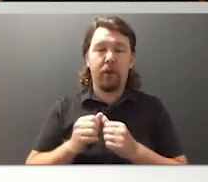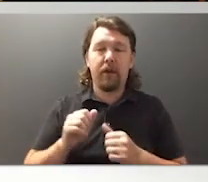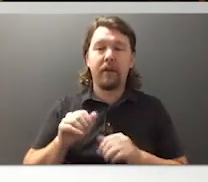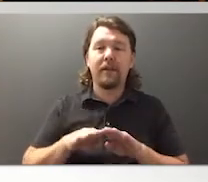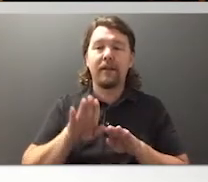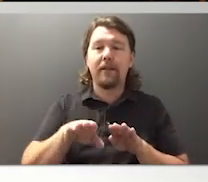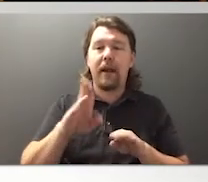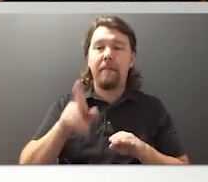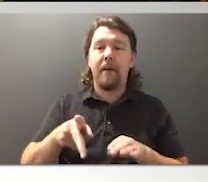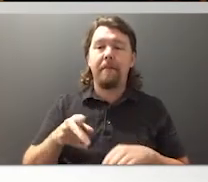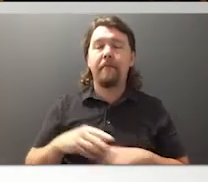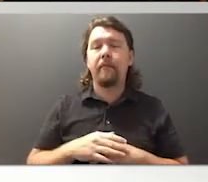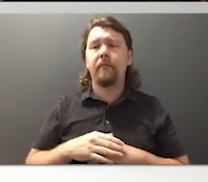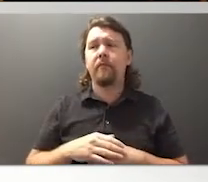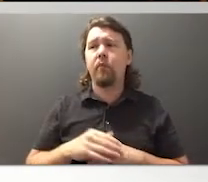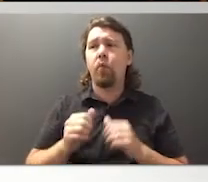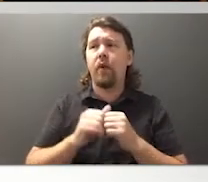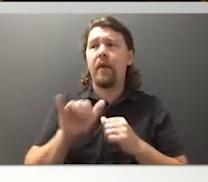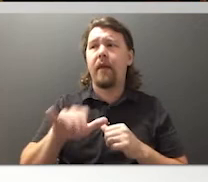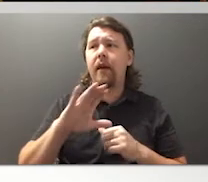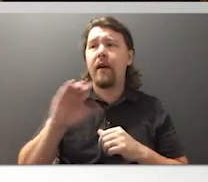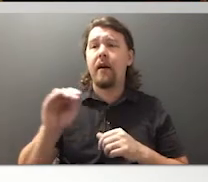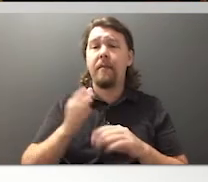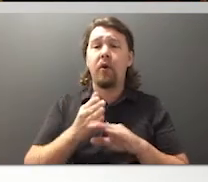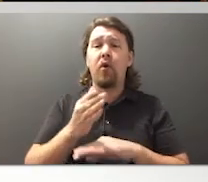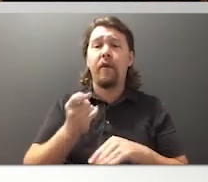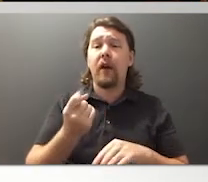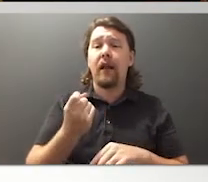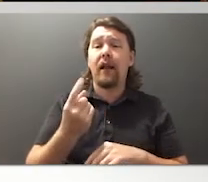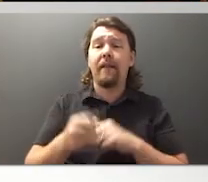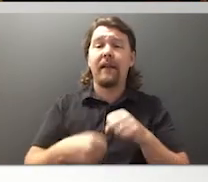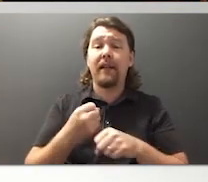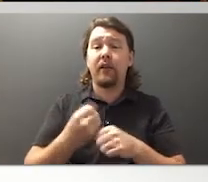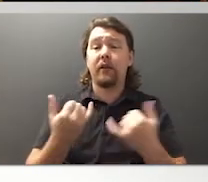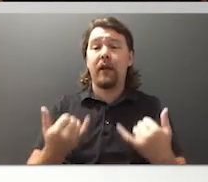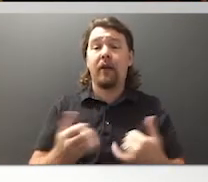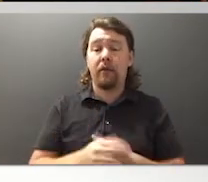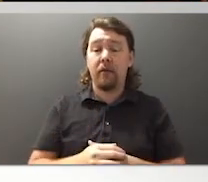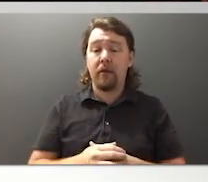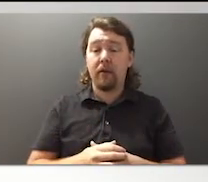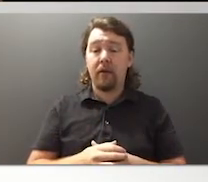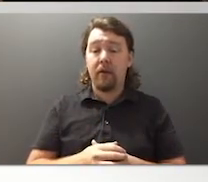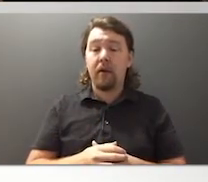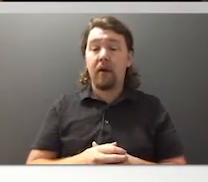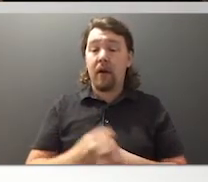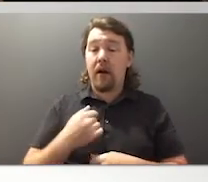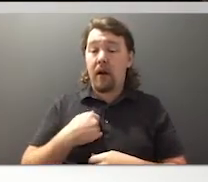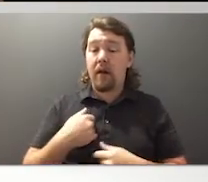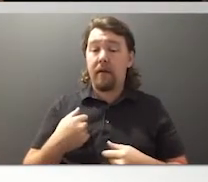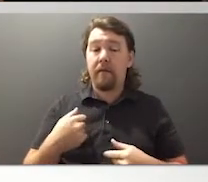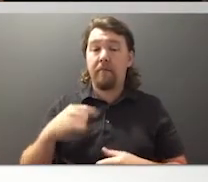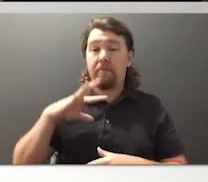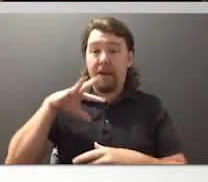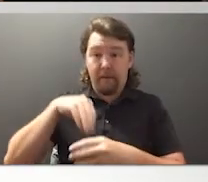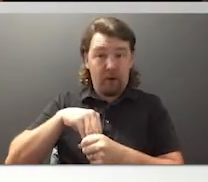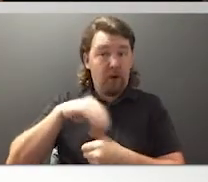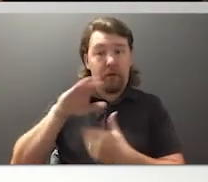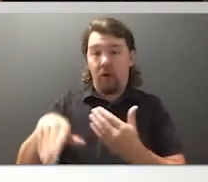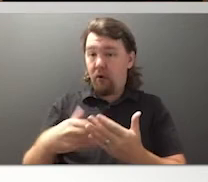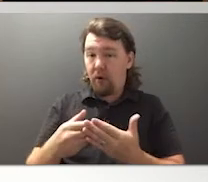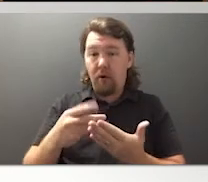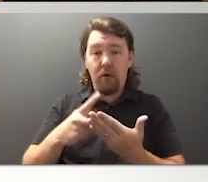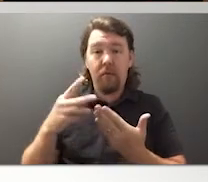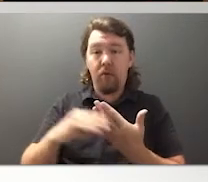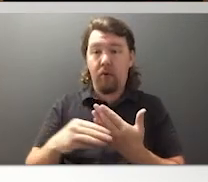the company for a little over 11 years now. I've been able to have a hand in all programs that we